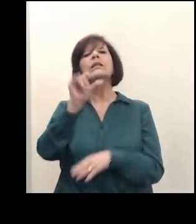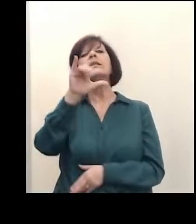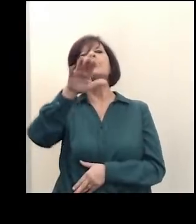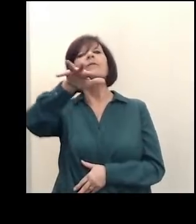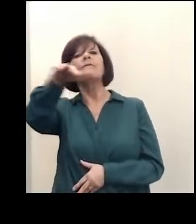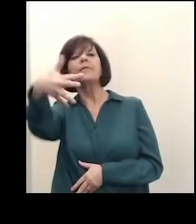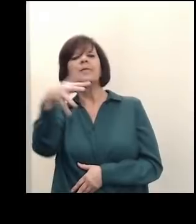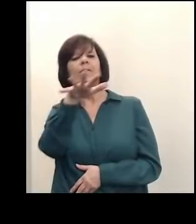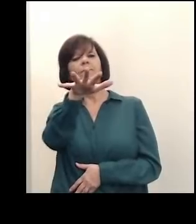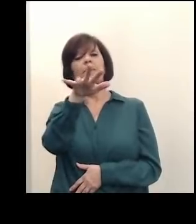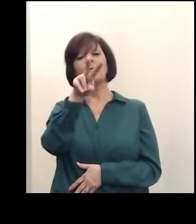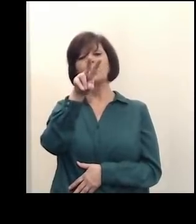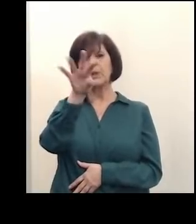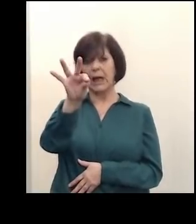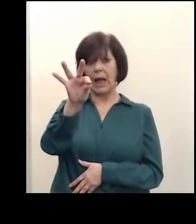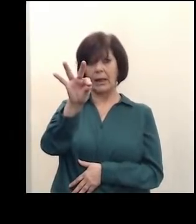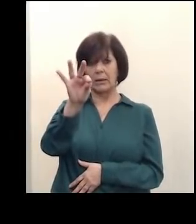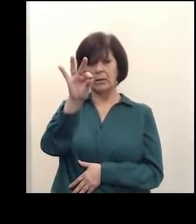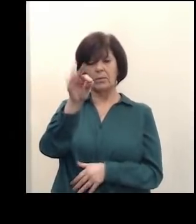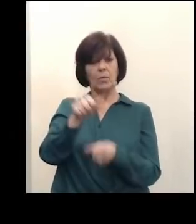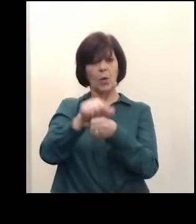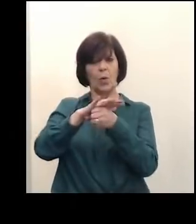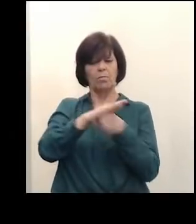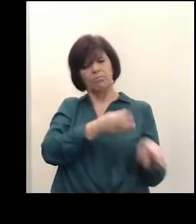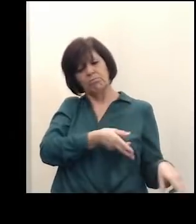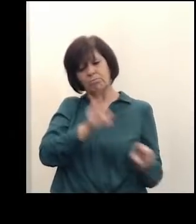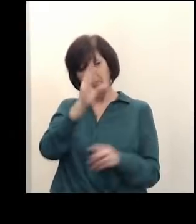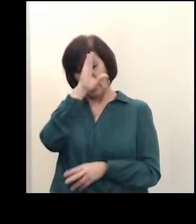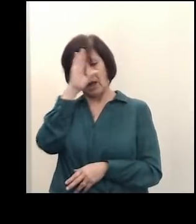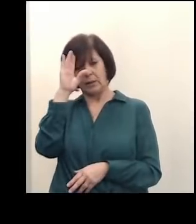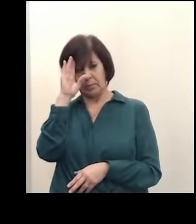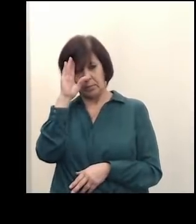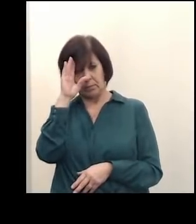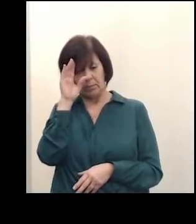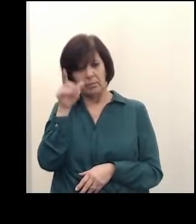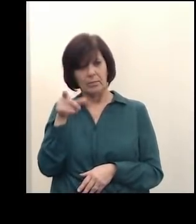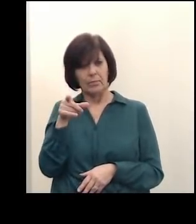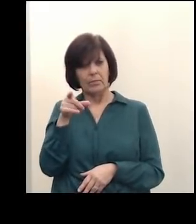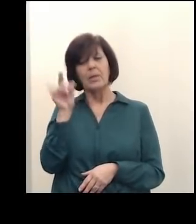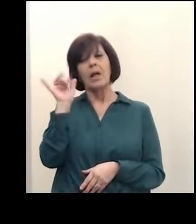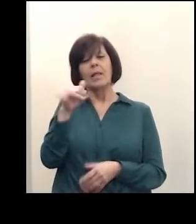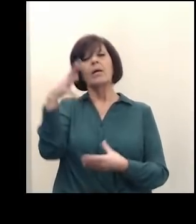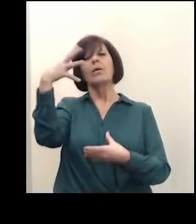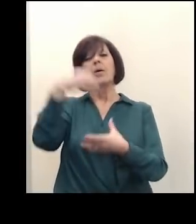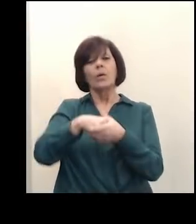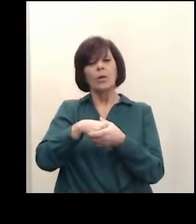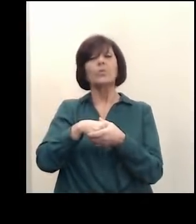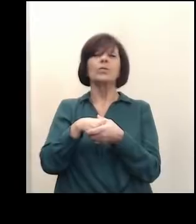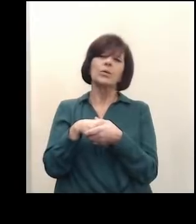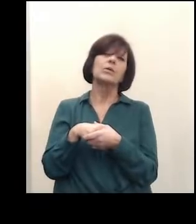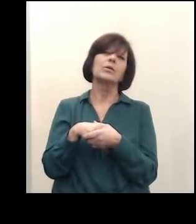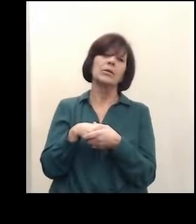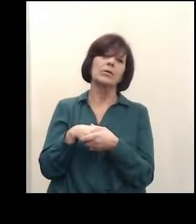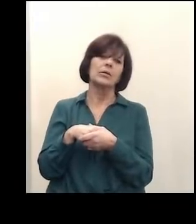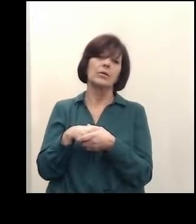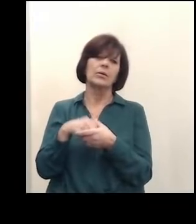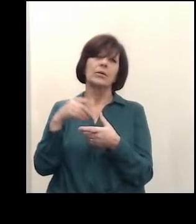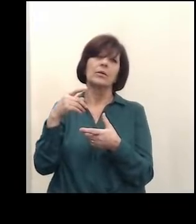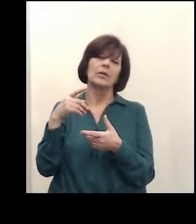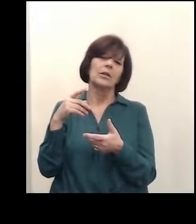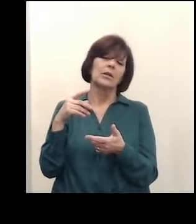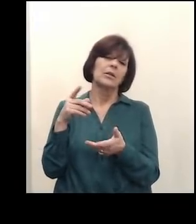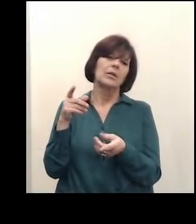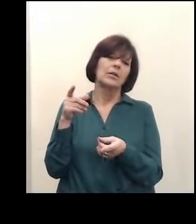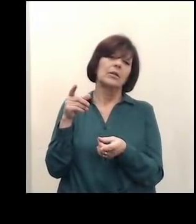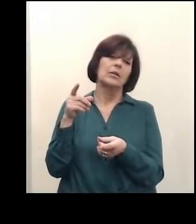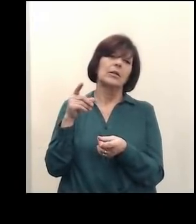529 COVID-19 patients that were hospitalized across Western New York. That includes, for purposes of New York State's data,